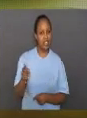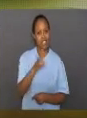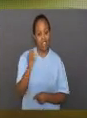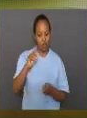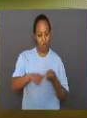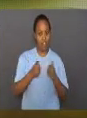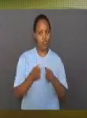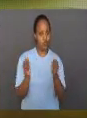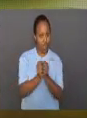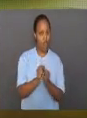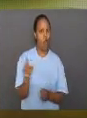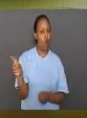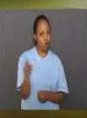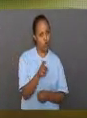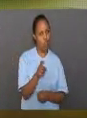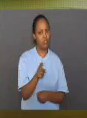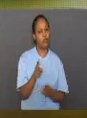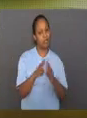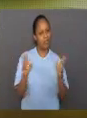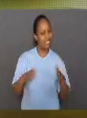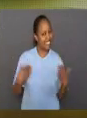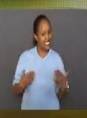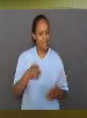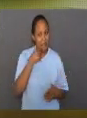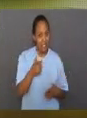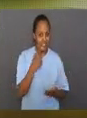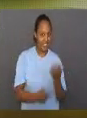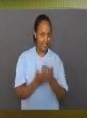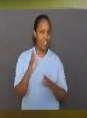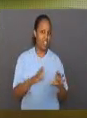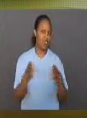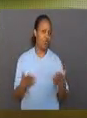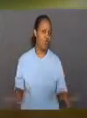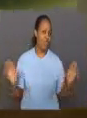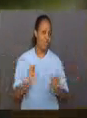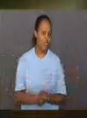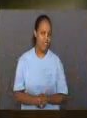your partner had a very interesting discussion.